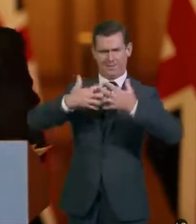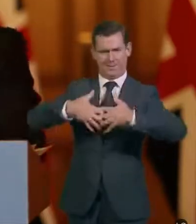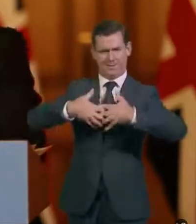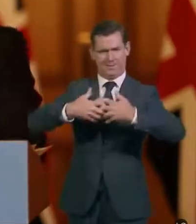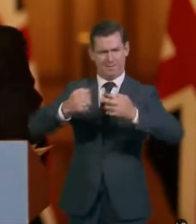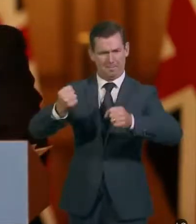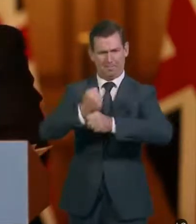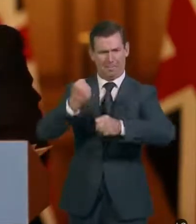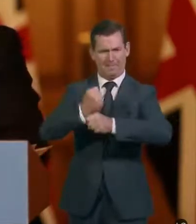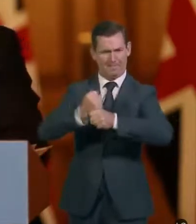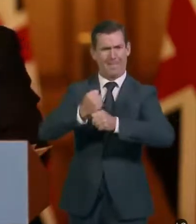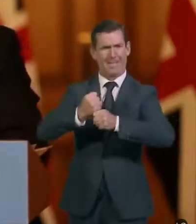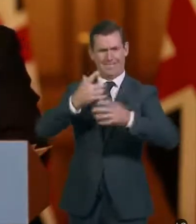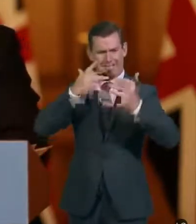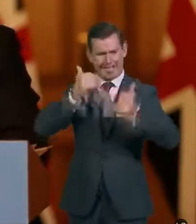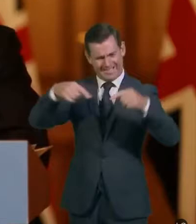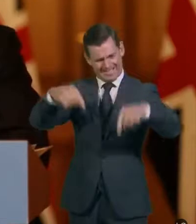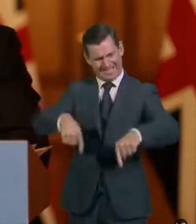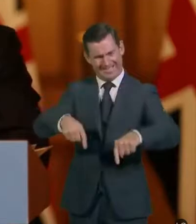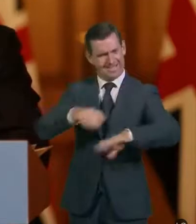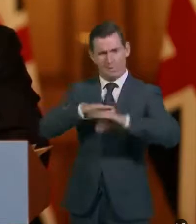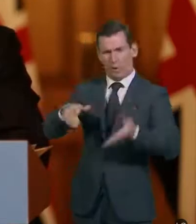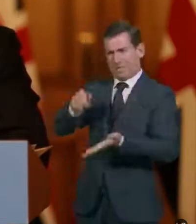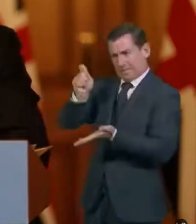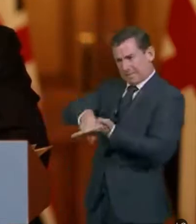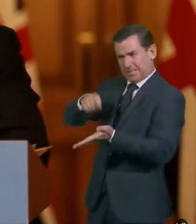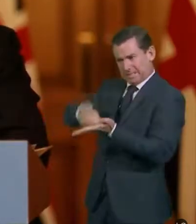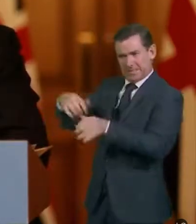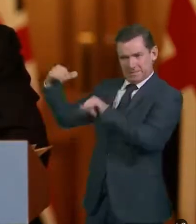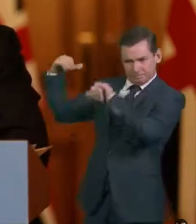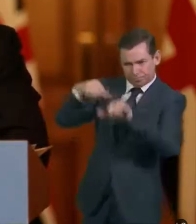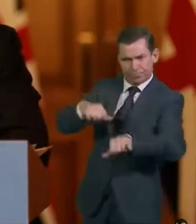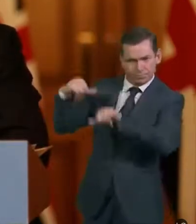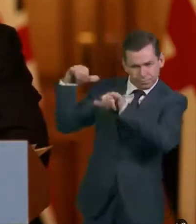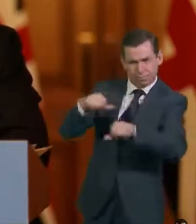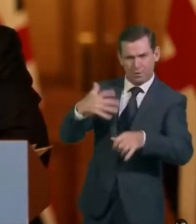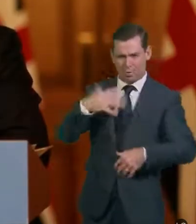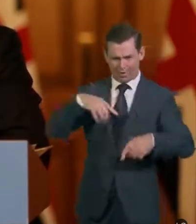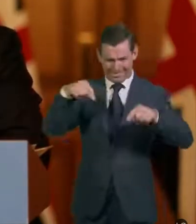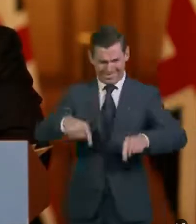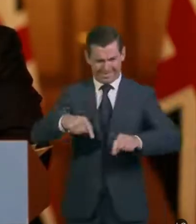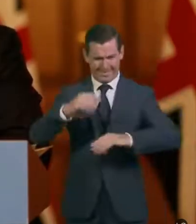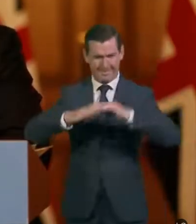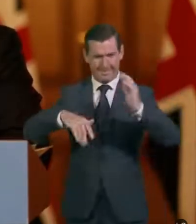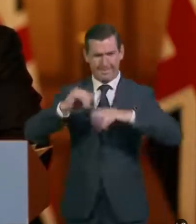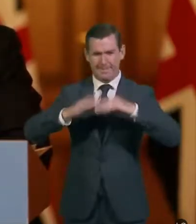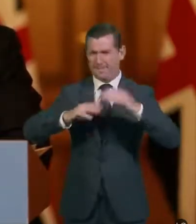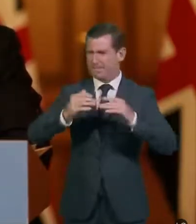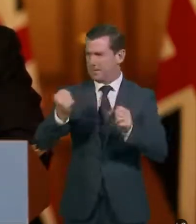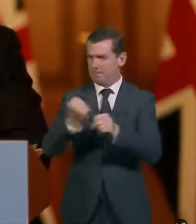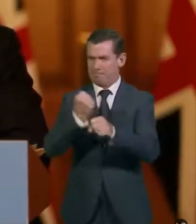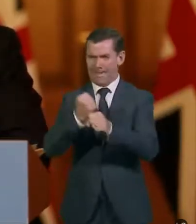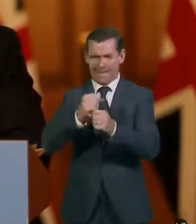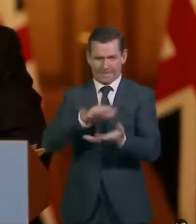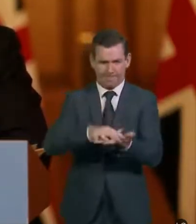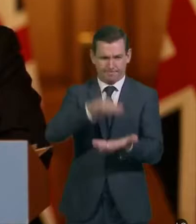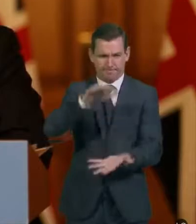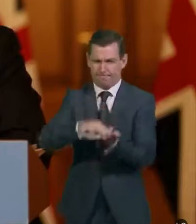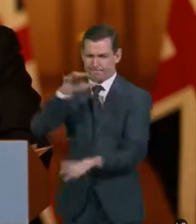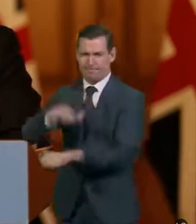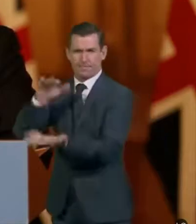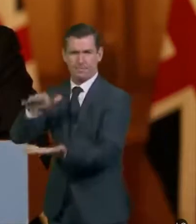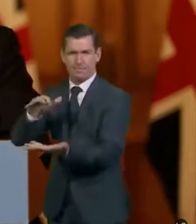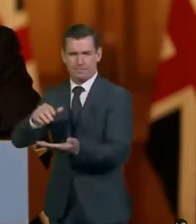tests here. Over the next few weeks, we will start distributing and trialing these tests across the country. This